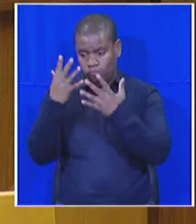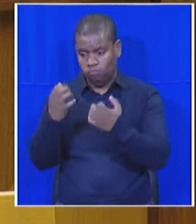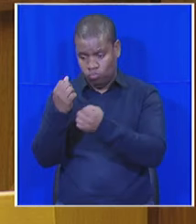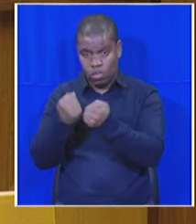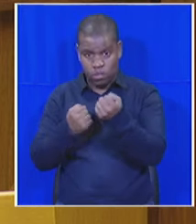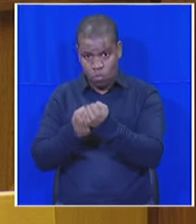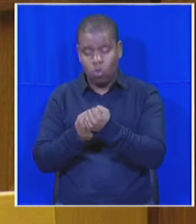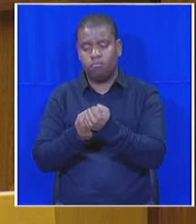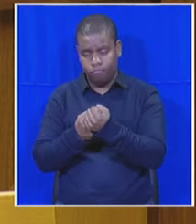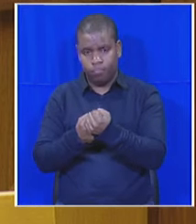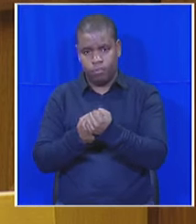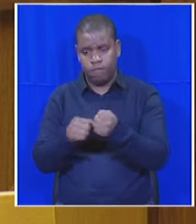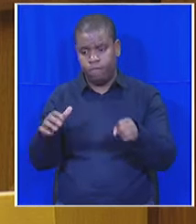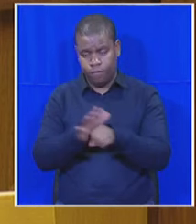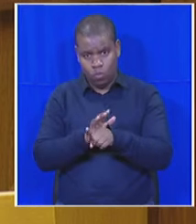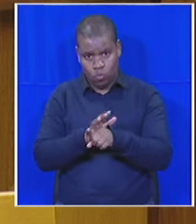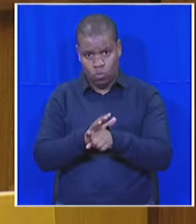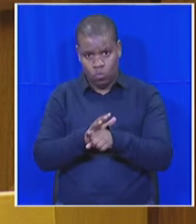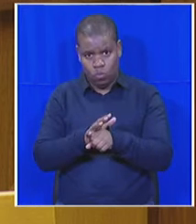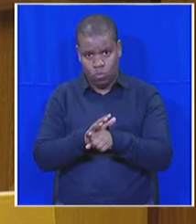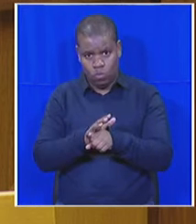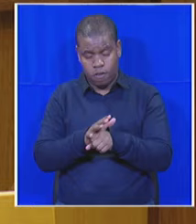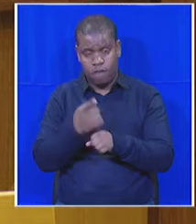lwabiwomali lo kuhlaliswa kwabantu